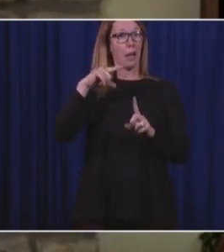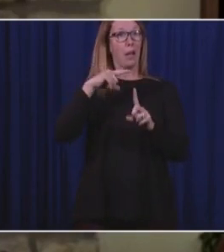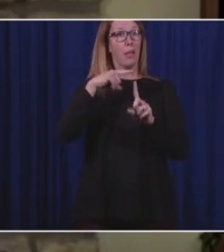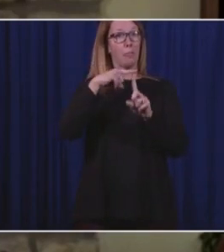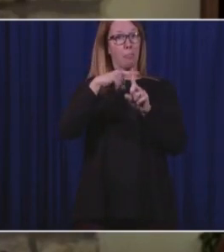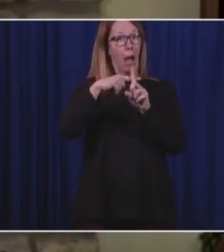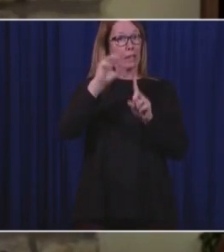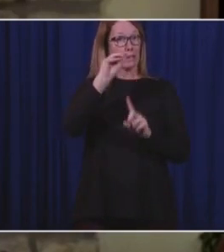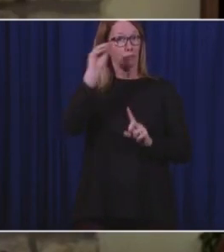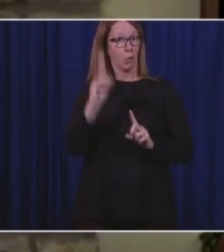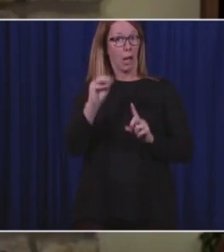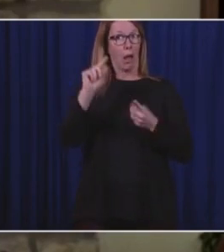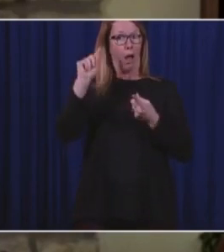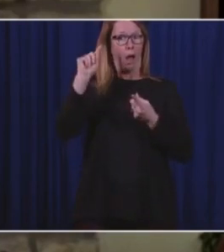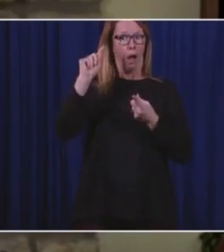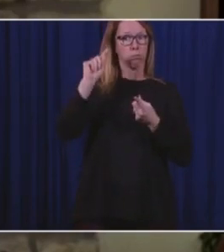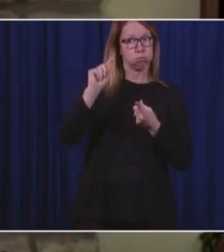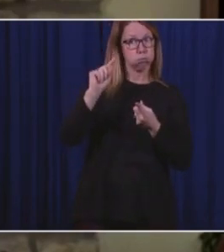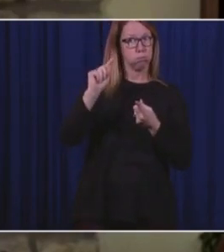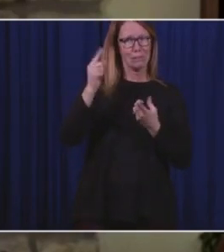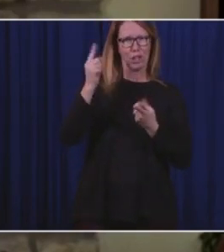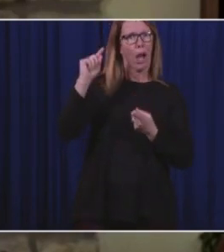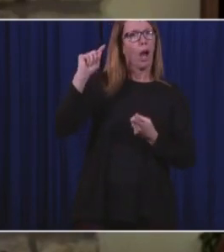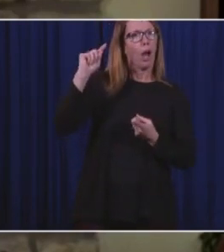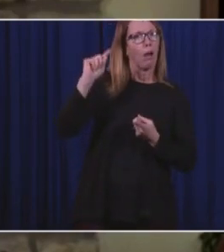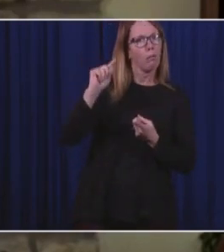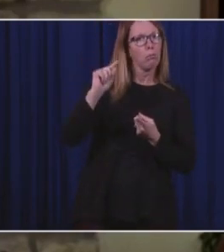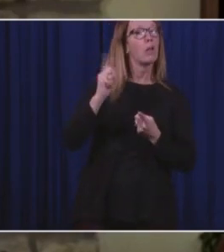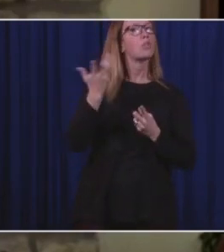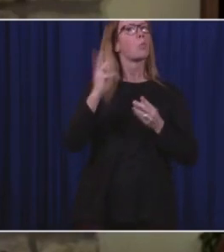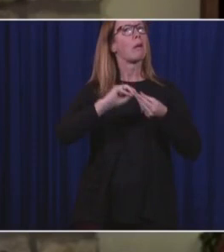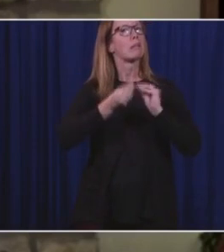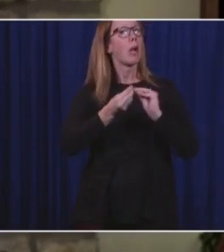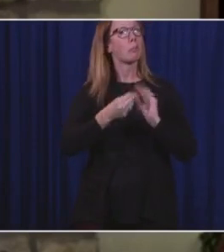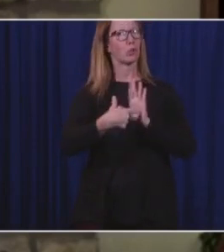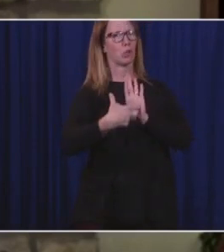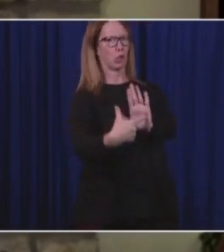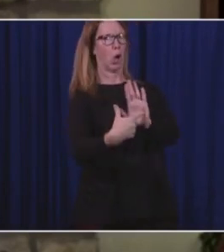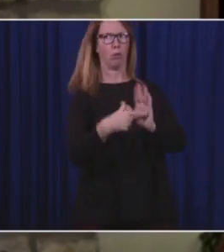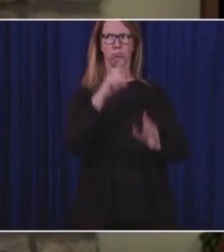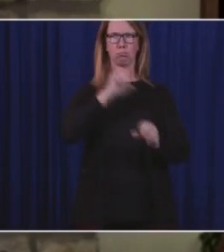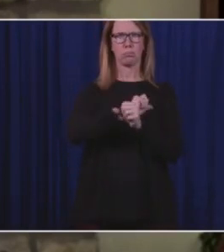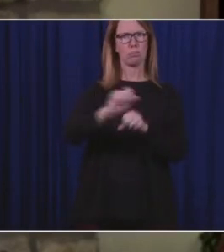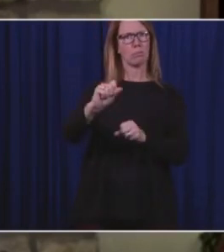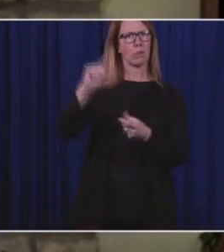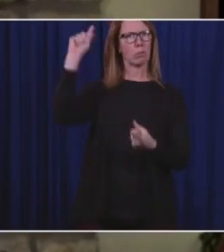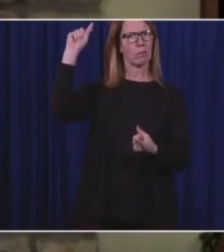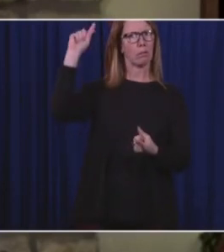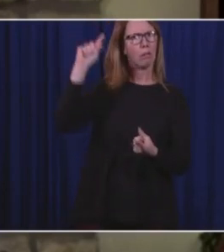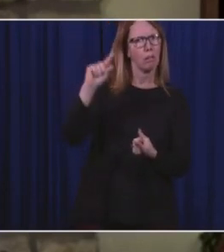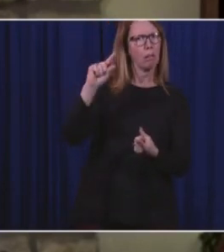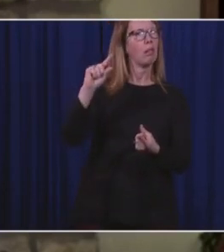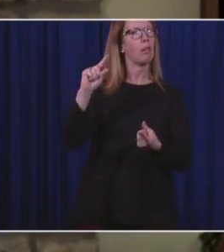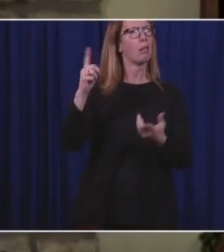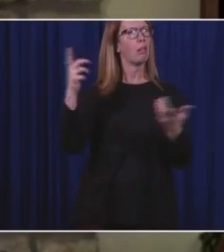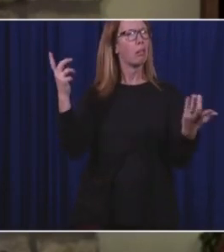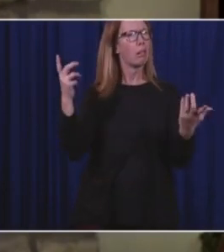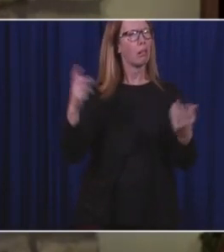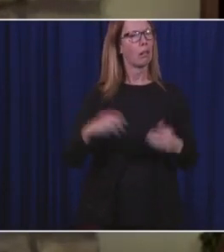September 24th. So what number or numbers support the idea of a slowdown right now? And what about that supports trying